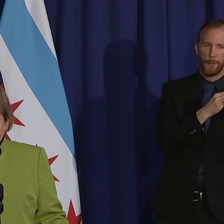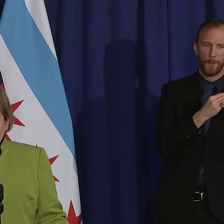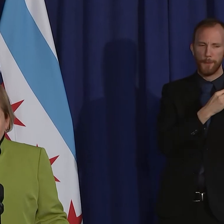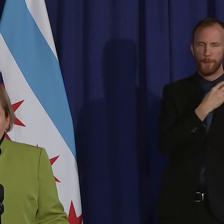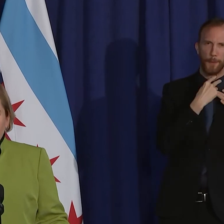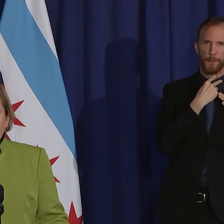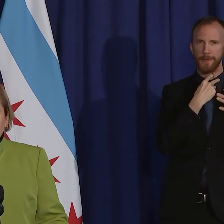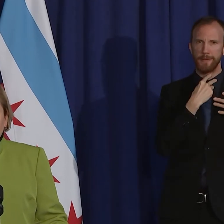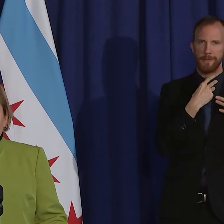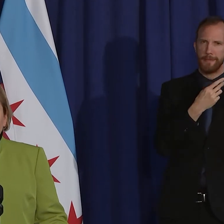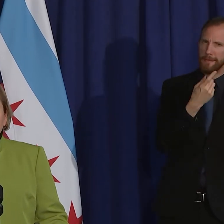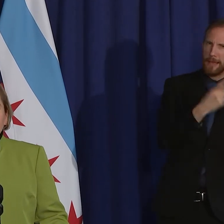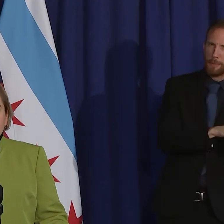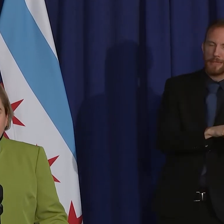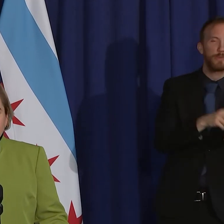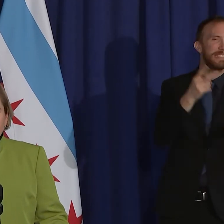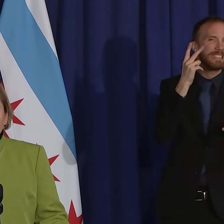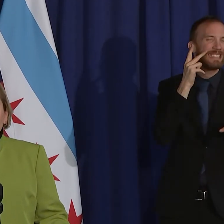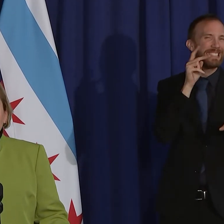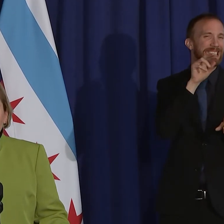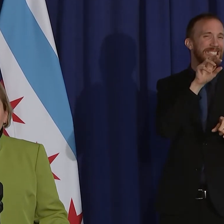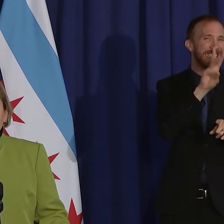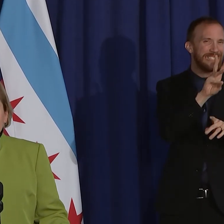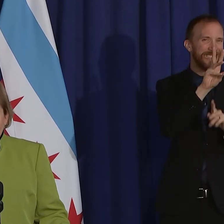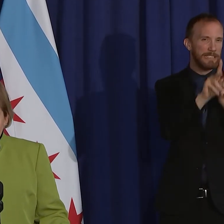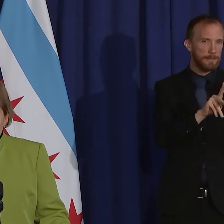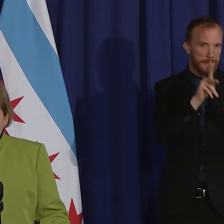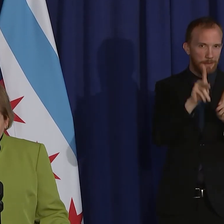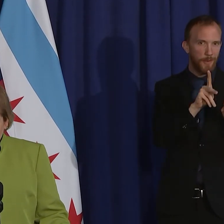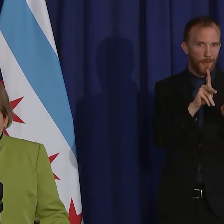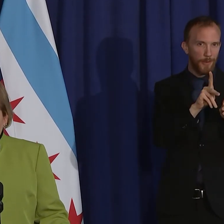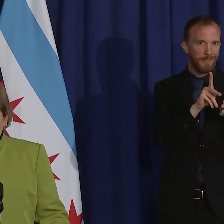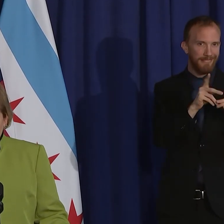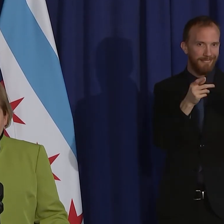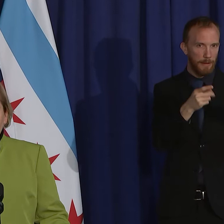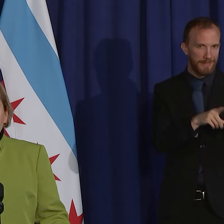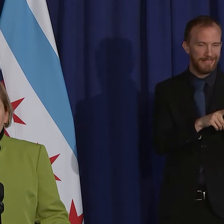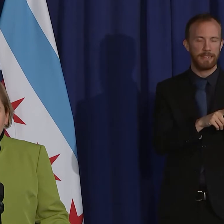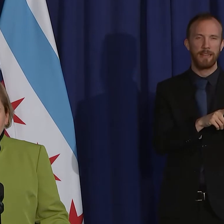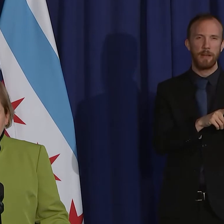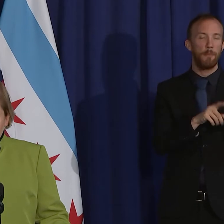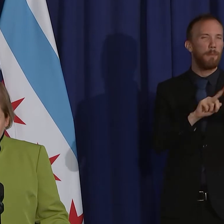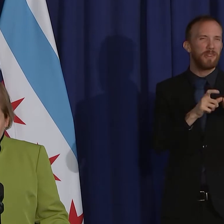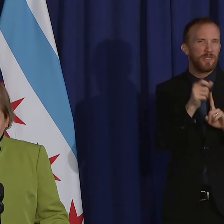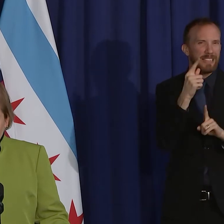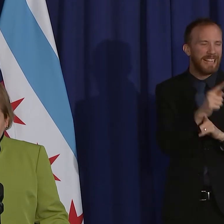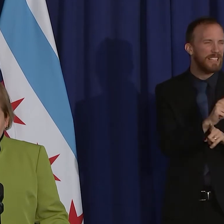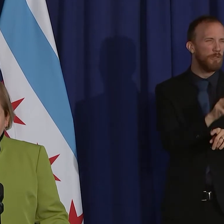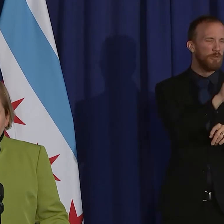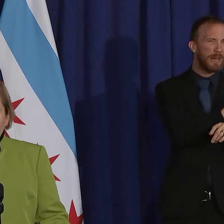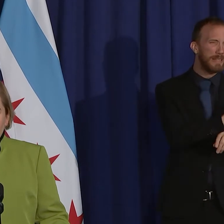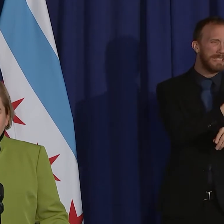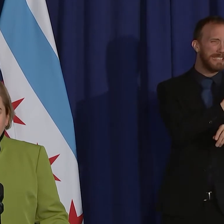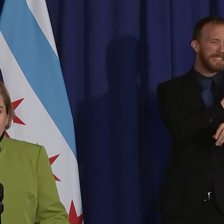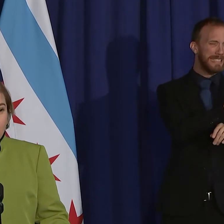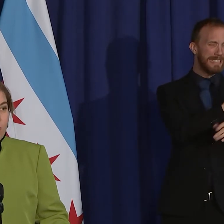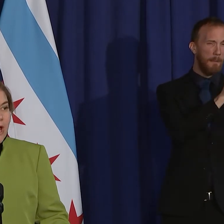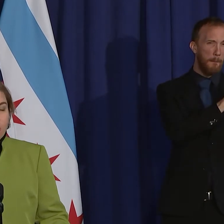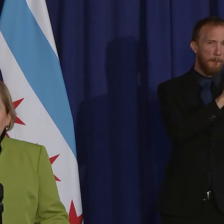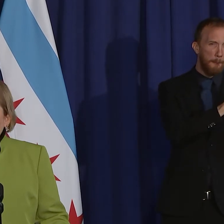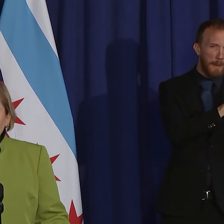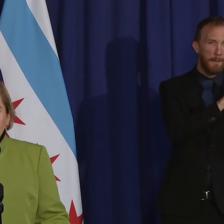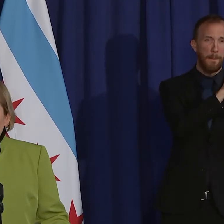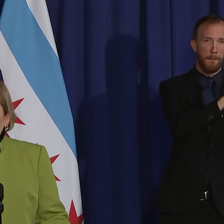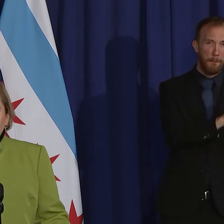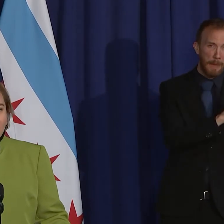receiving the J&J vaccine. 6 among nearly 7 million people who who have received J&J across the U.S. We